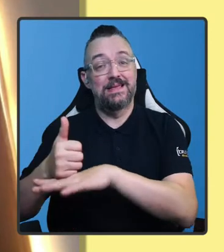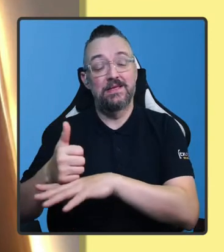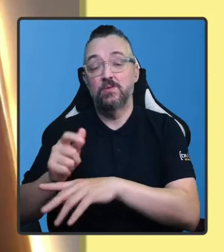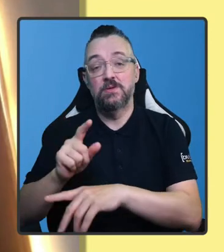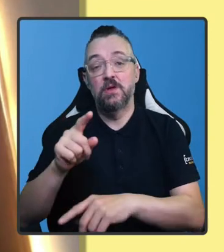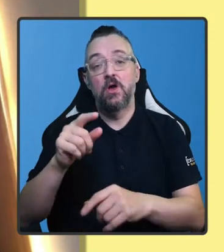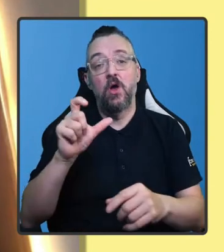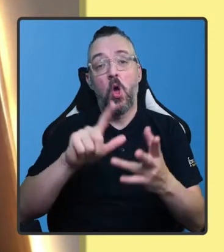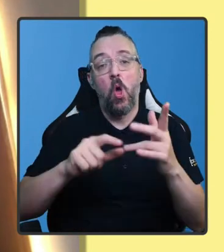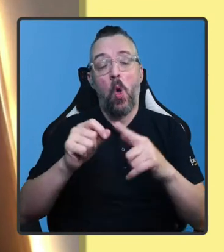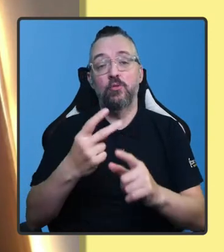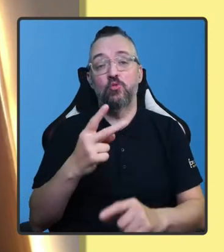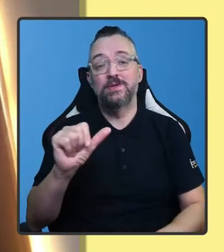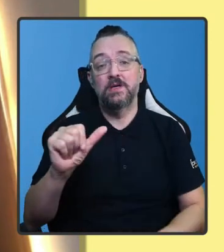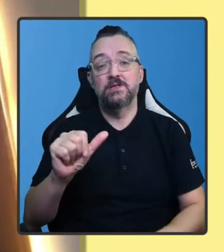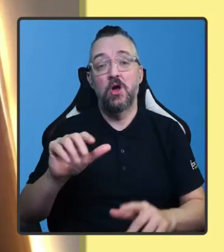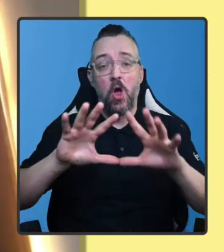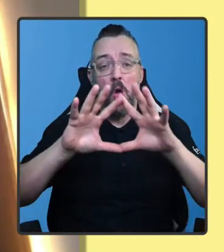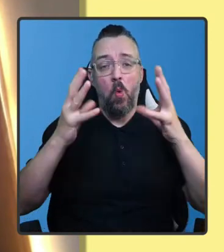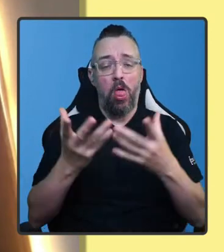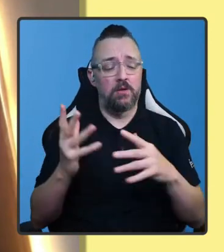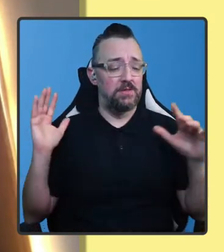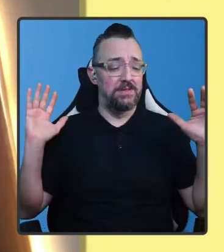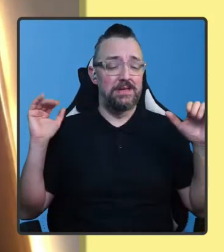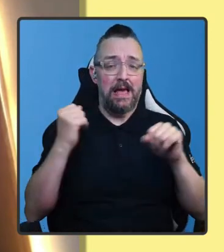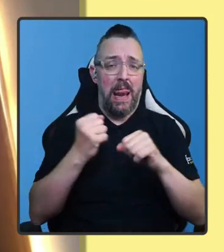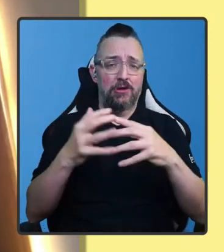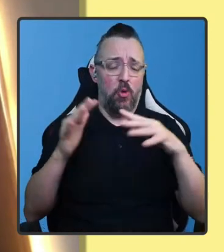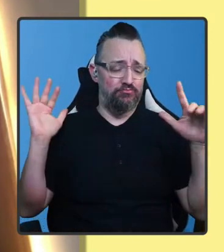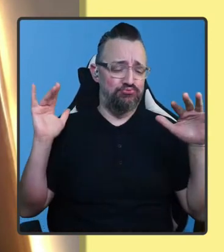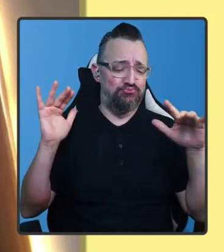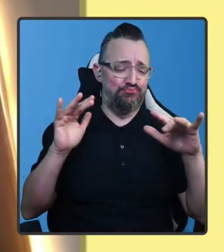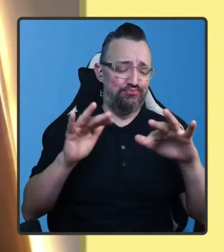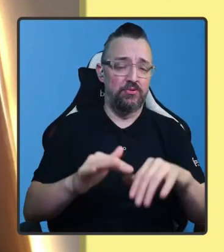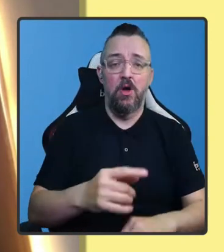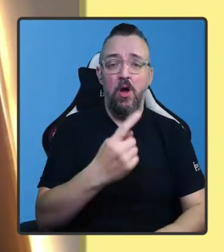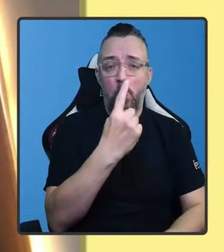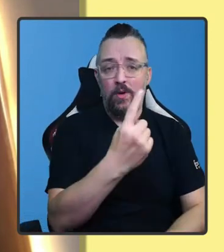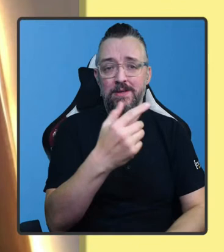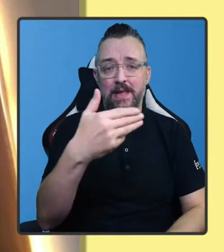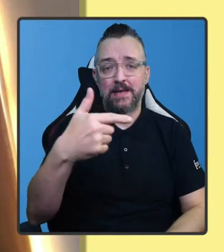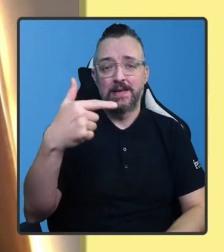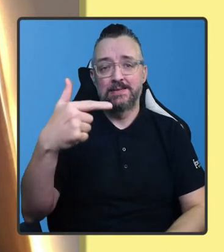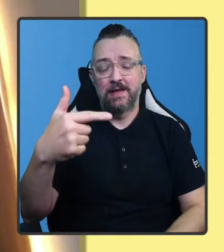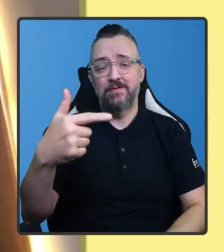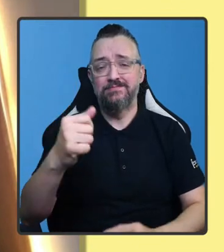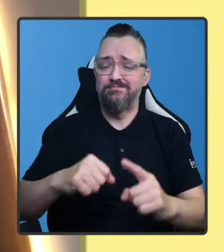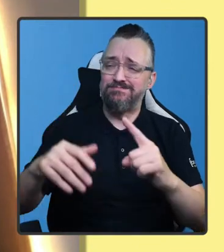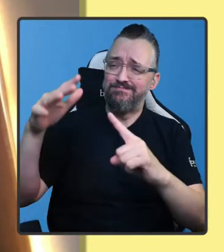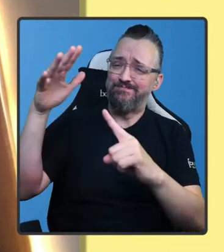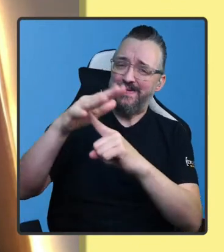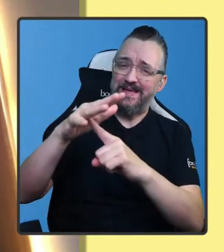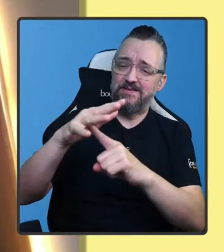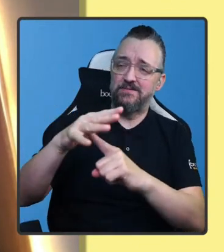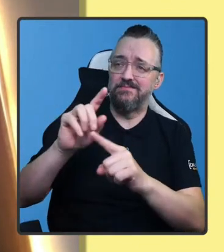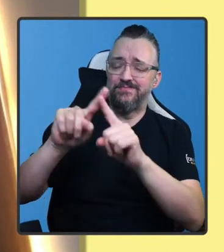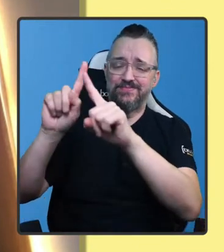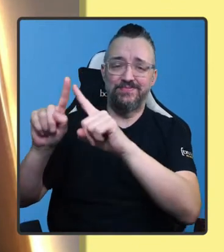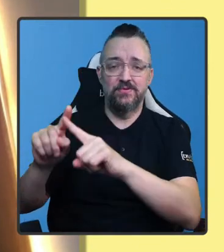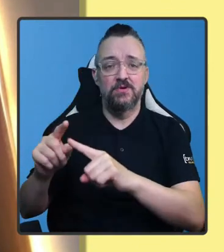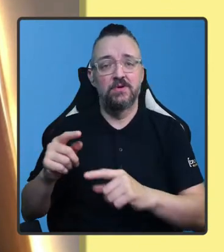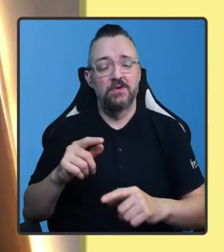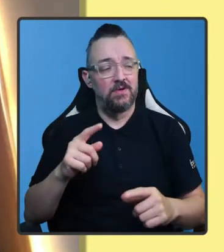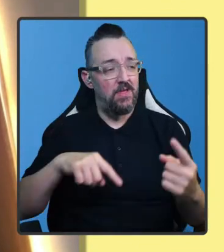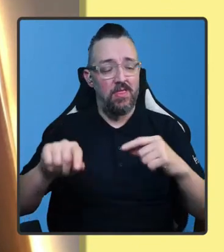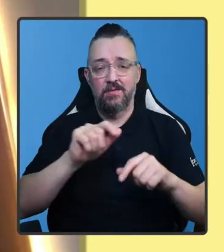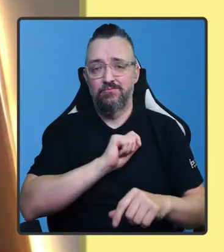COP26. The world came to Glasgow. 197 heads of states and delegations came to Glasgow,